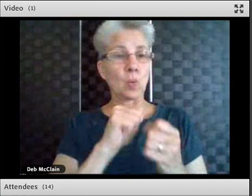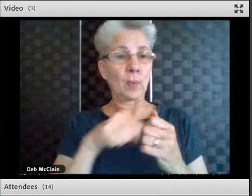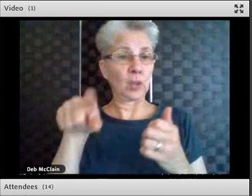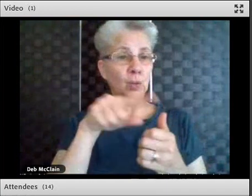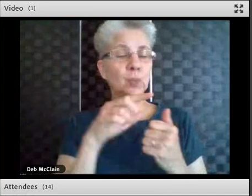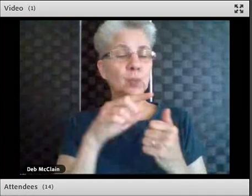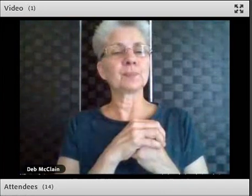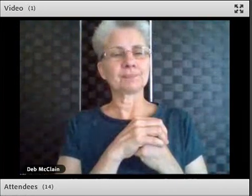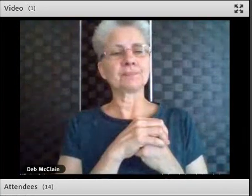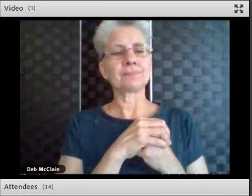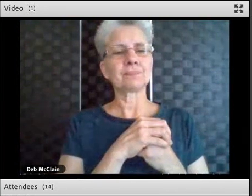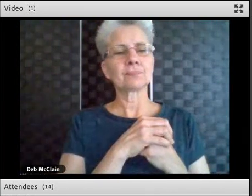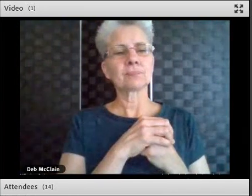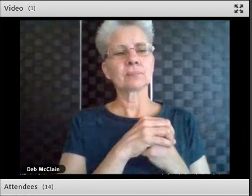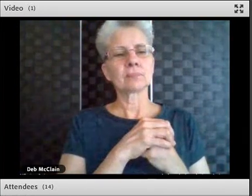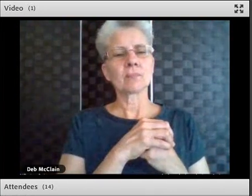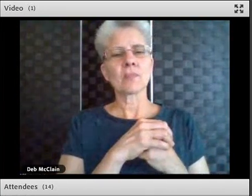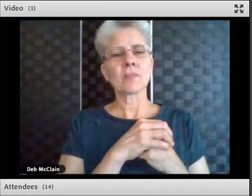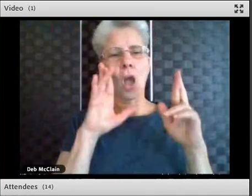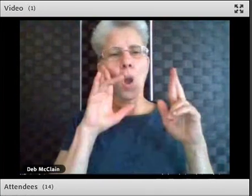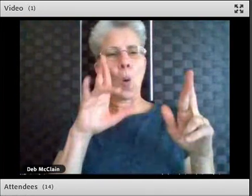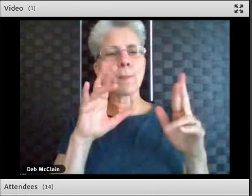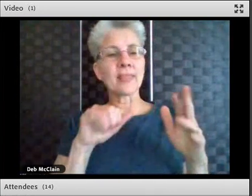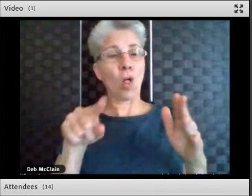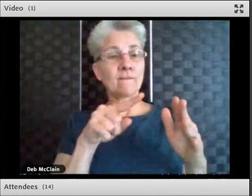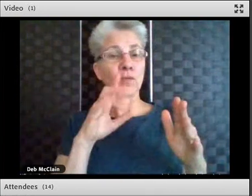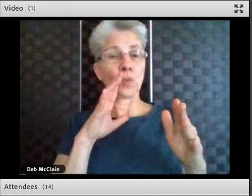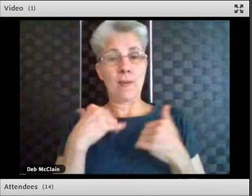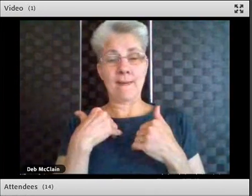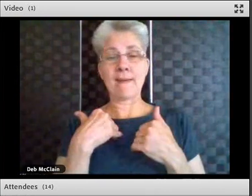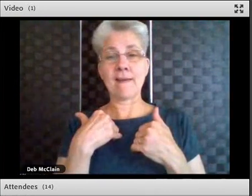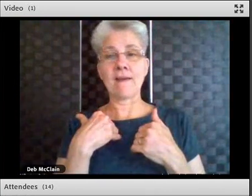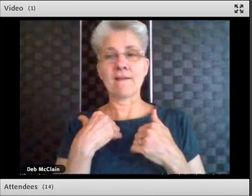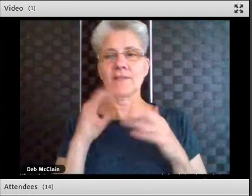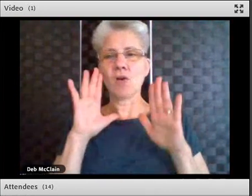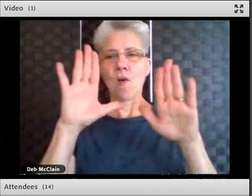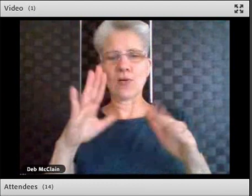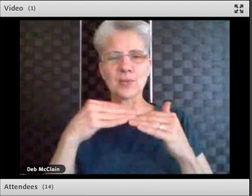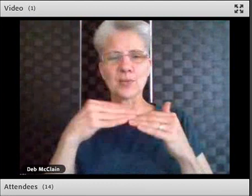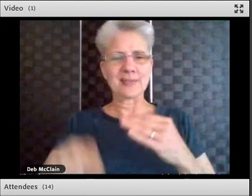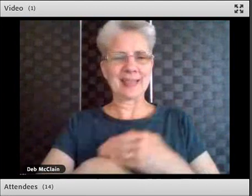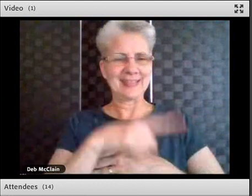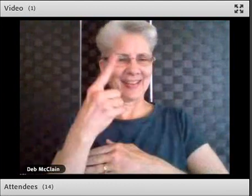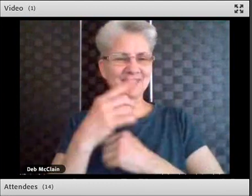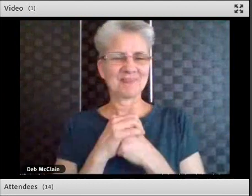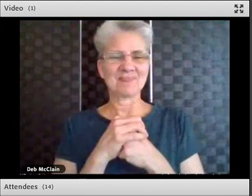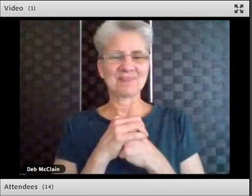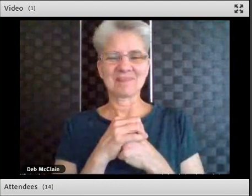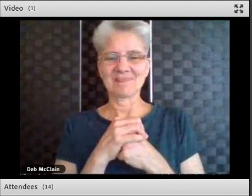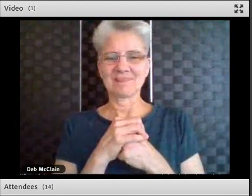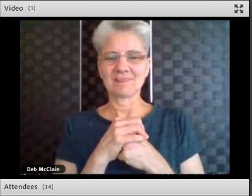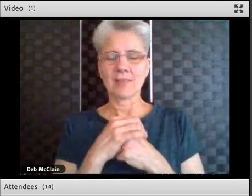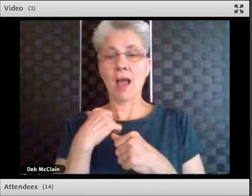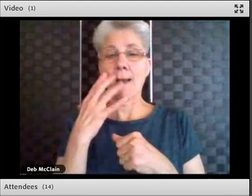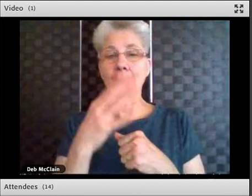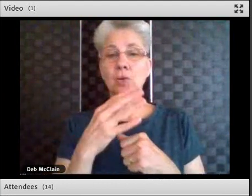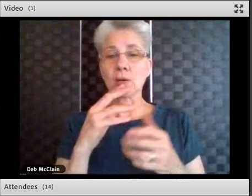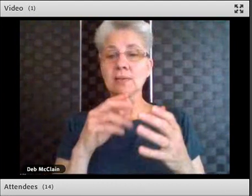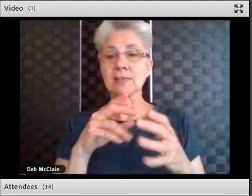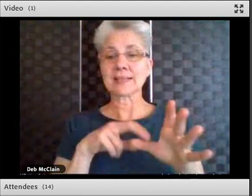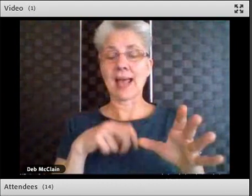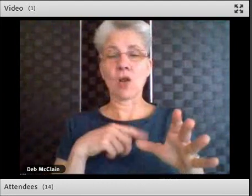you. And I hope all of you have an awesome rest of the day. I'm going to sign